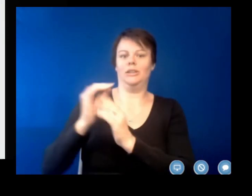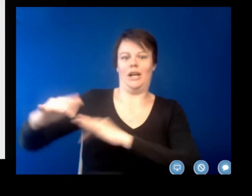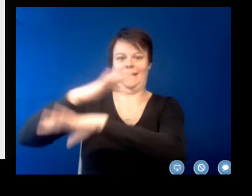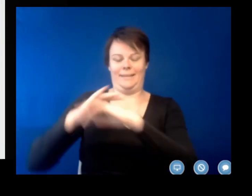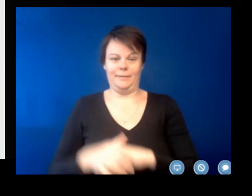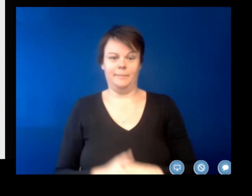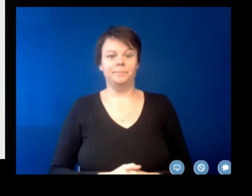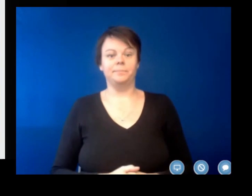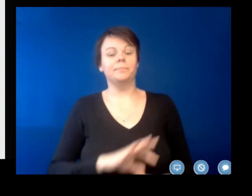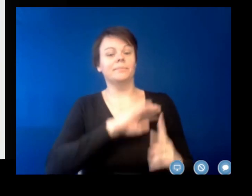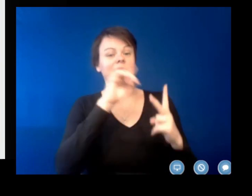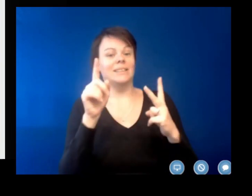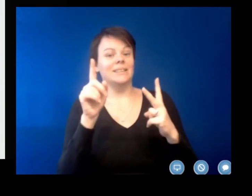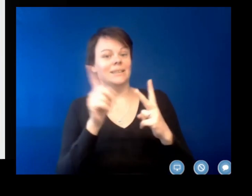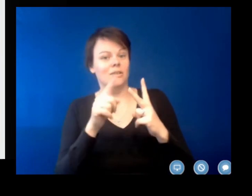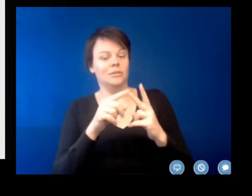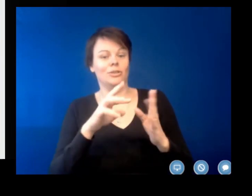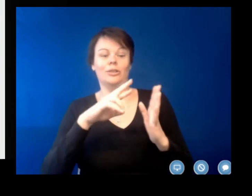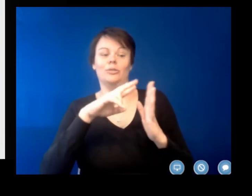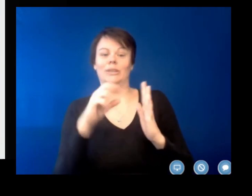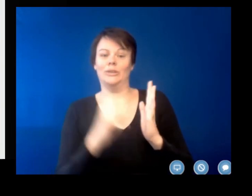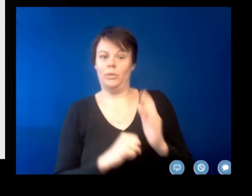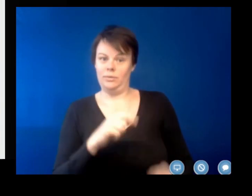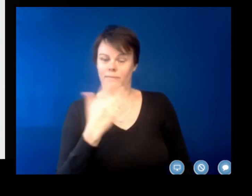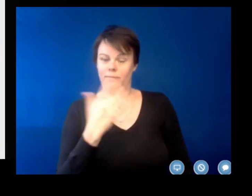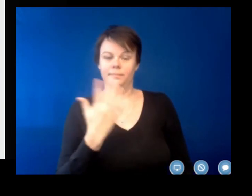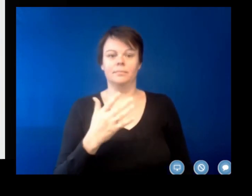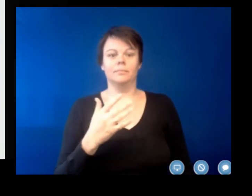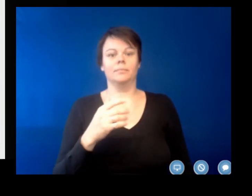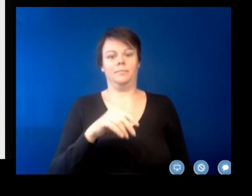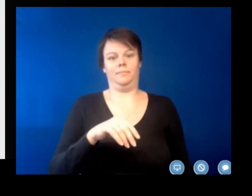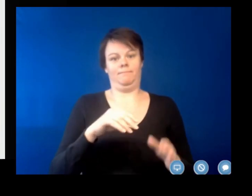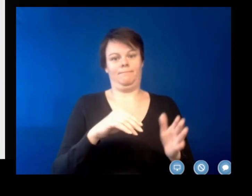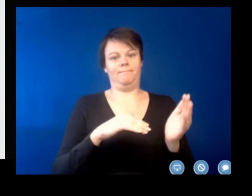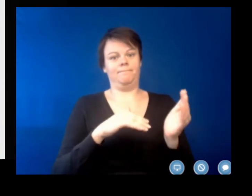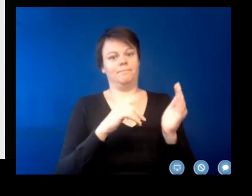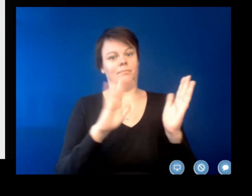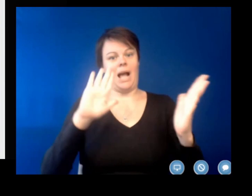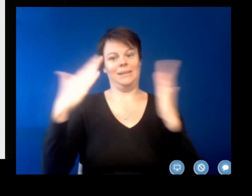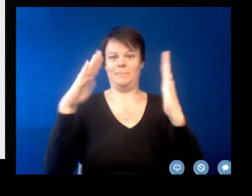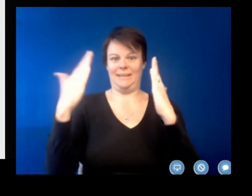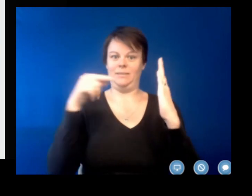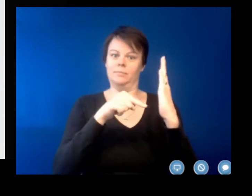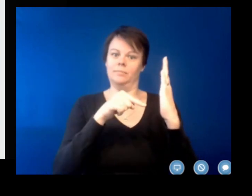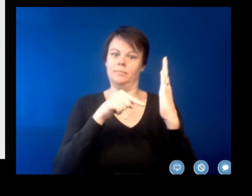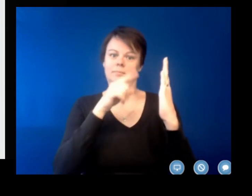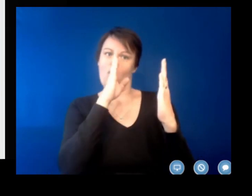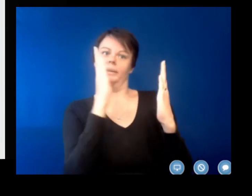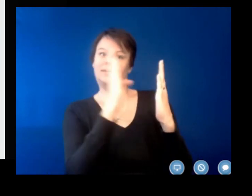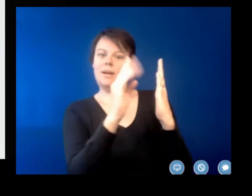to put differences. They reflected on how to deal with knowledge and complexity,